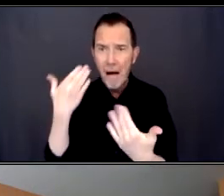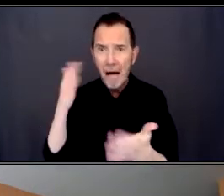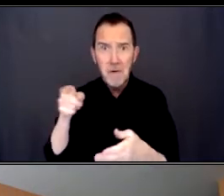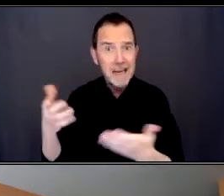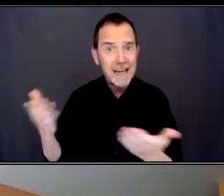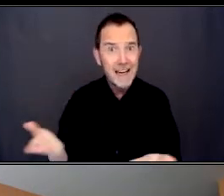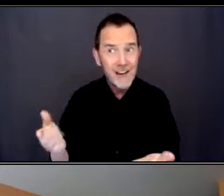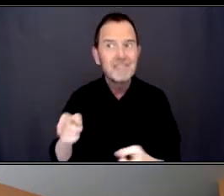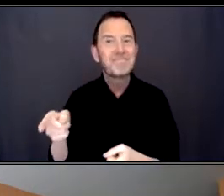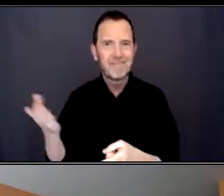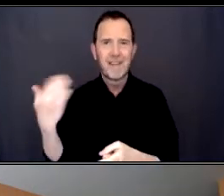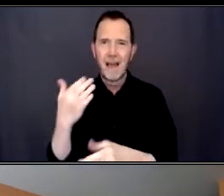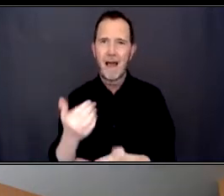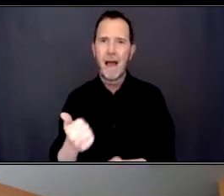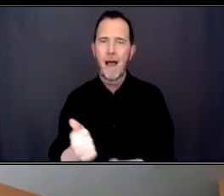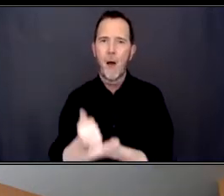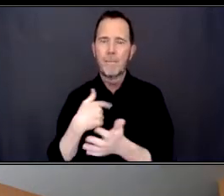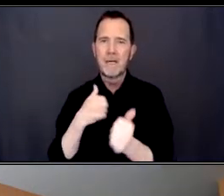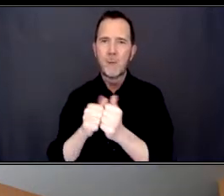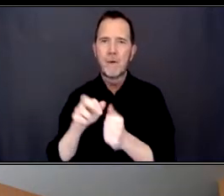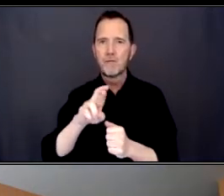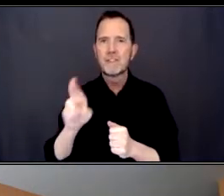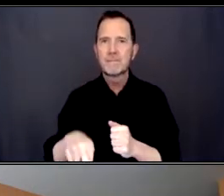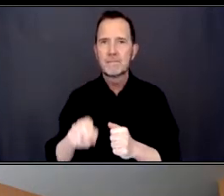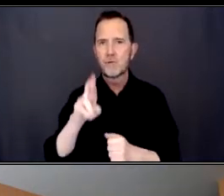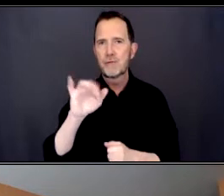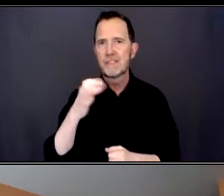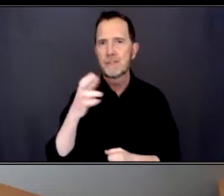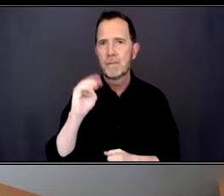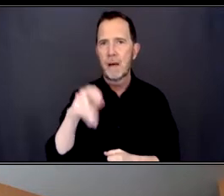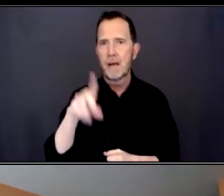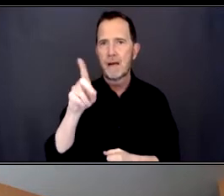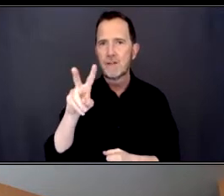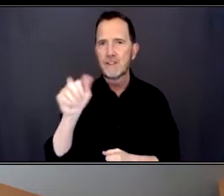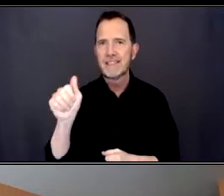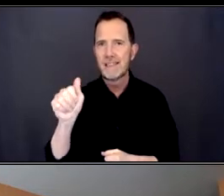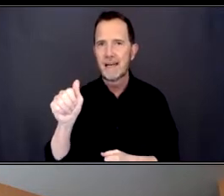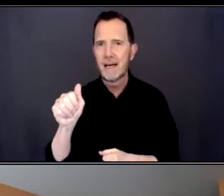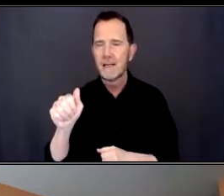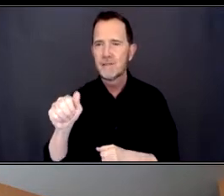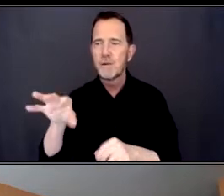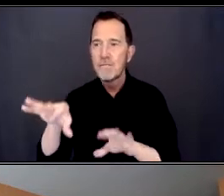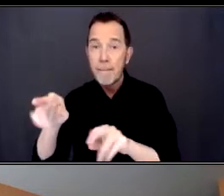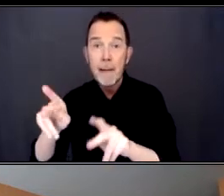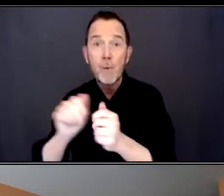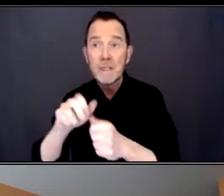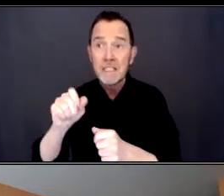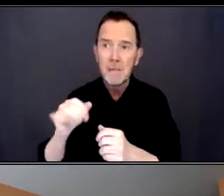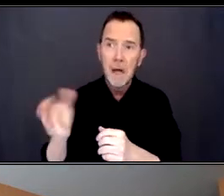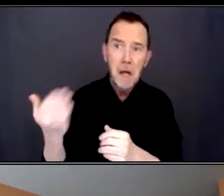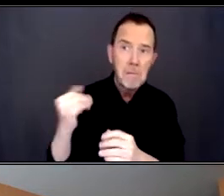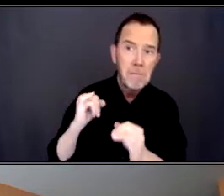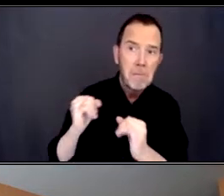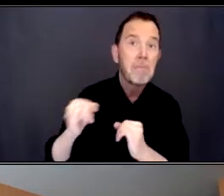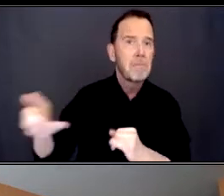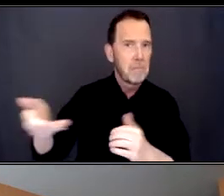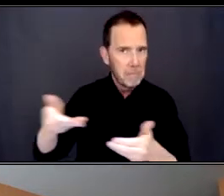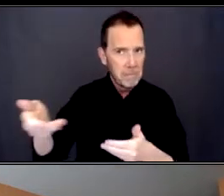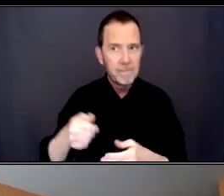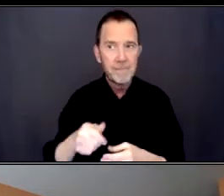Virginia, to partner with individuals who have disabilities. We have a lot of positions that are in our, I'll say our